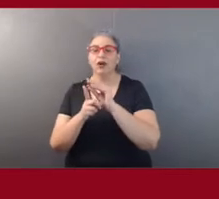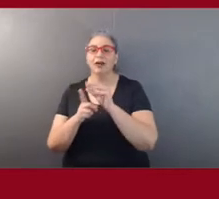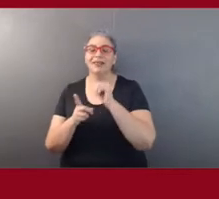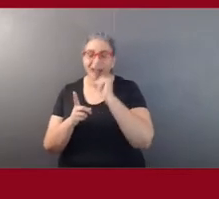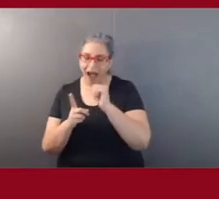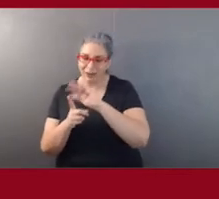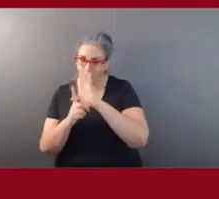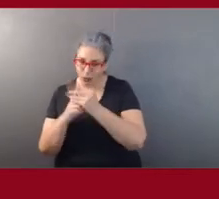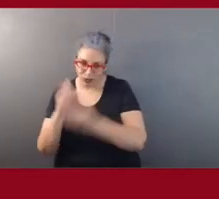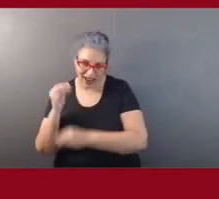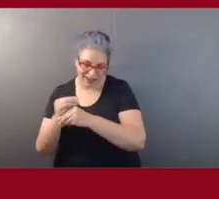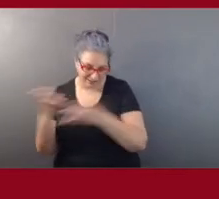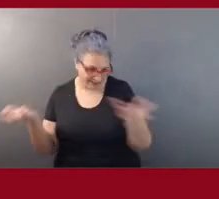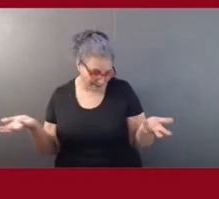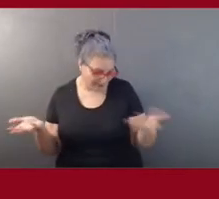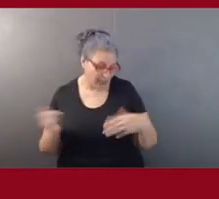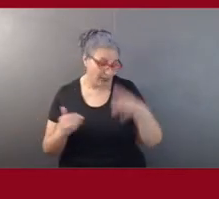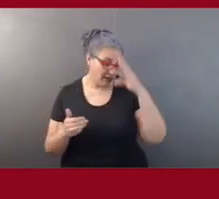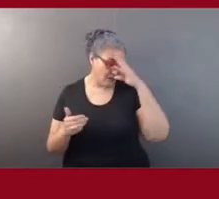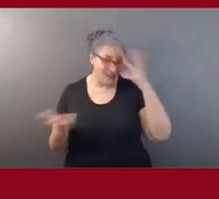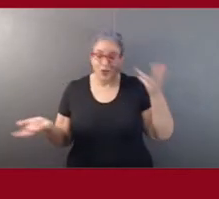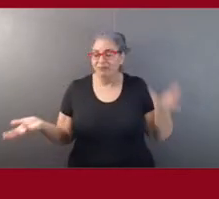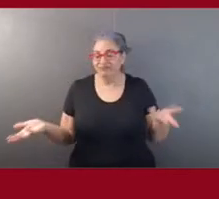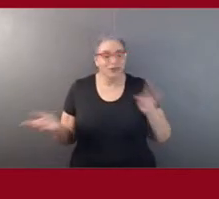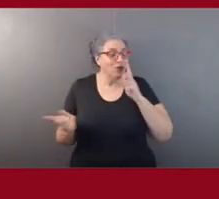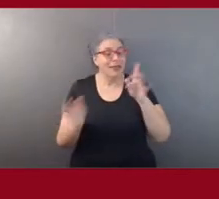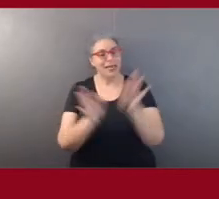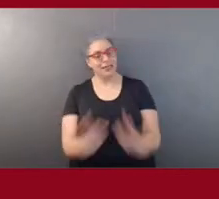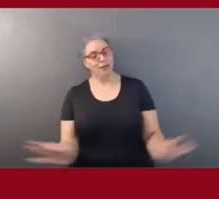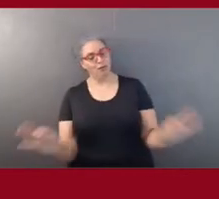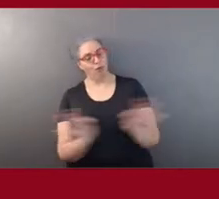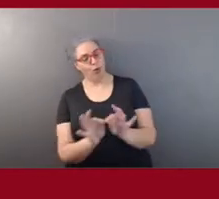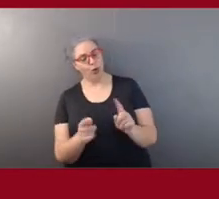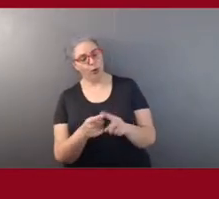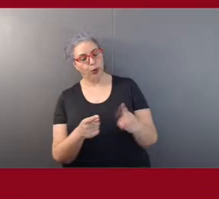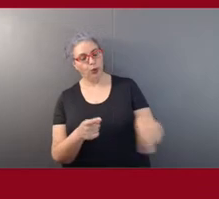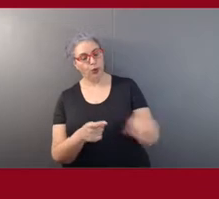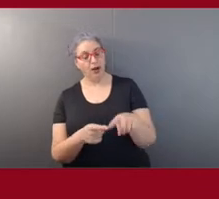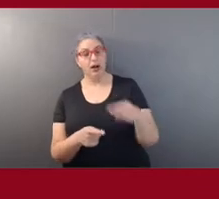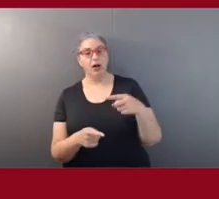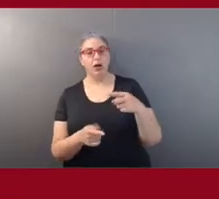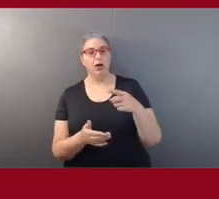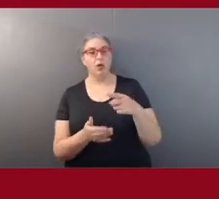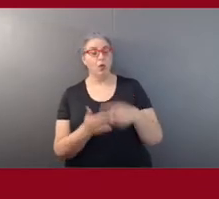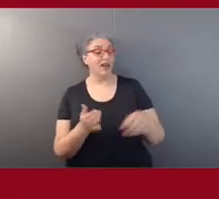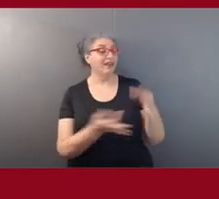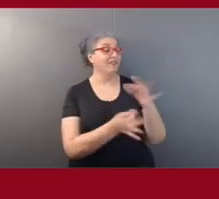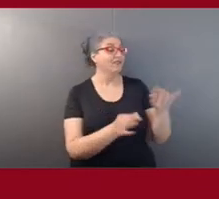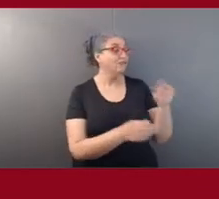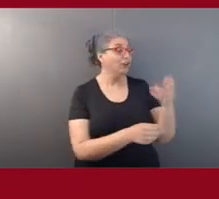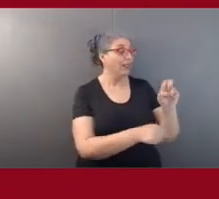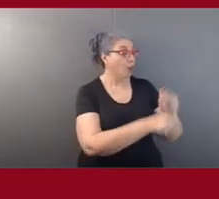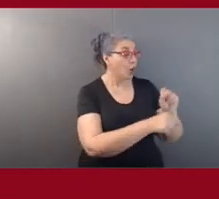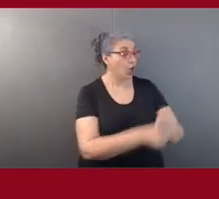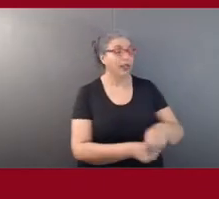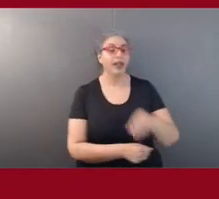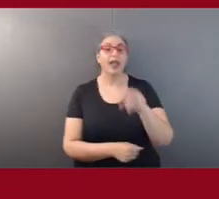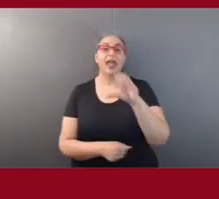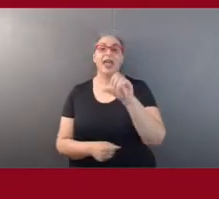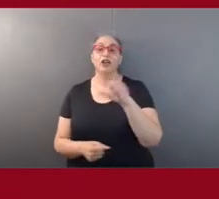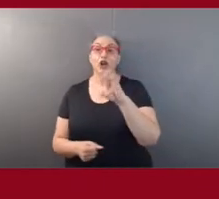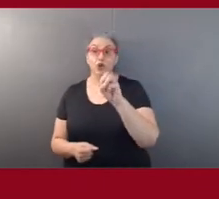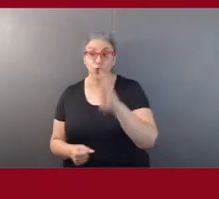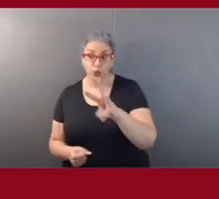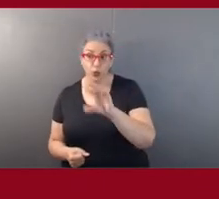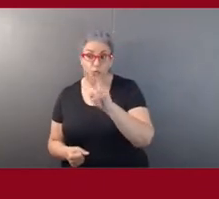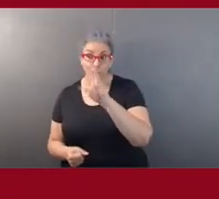that, you know, it's really important to the work that Free the Work is doing and Kruvy is doing and Coda for Inclusion